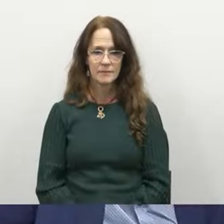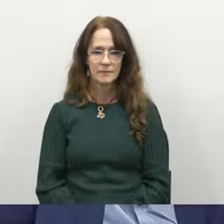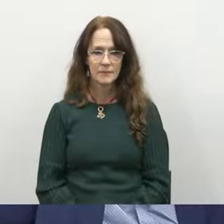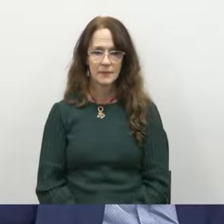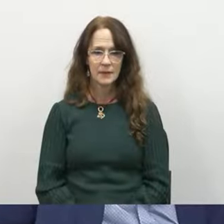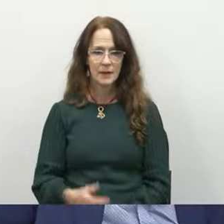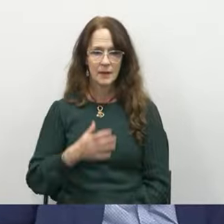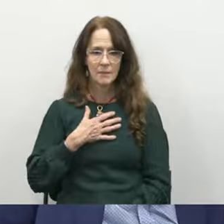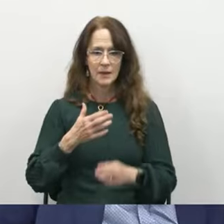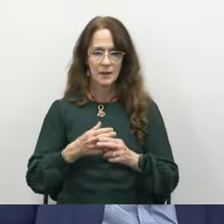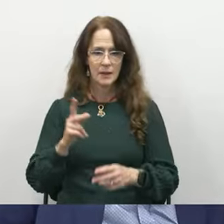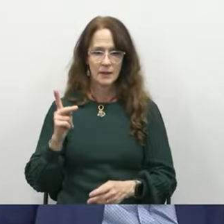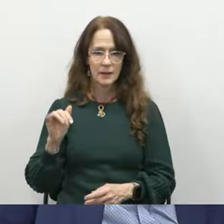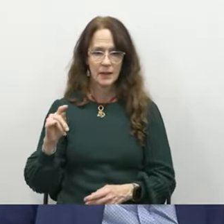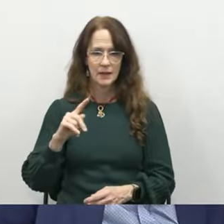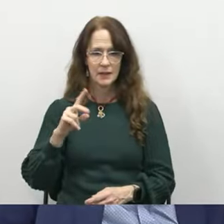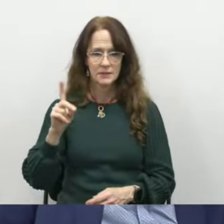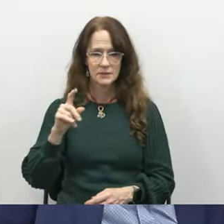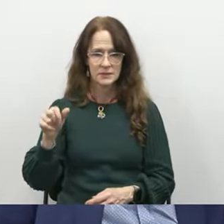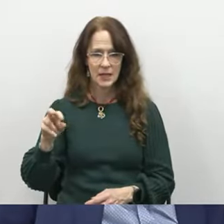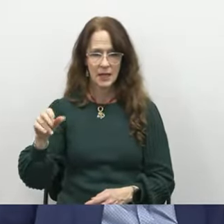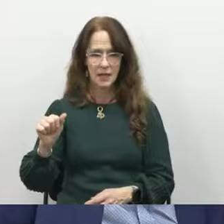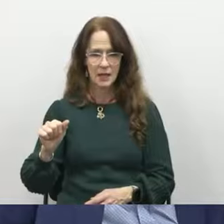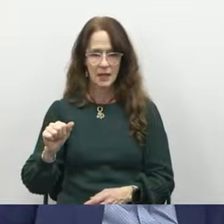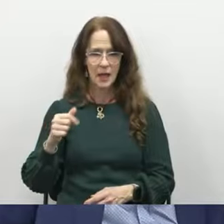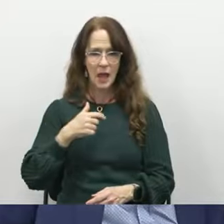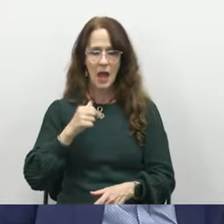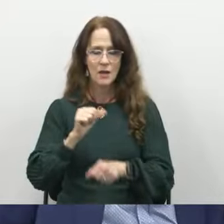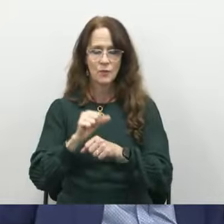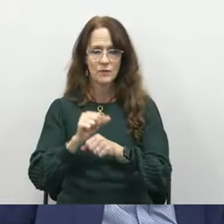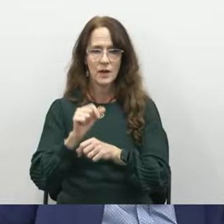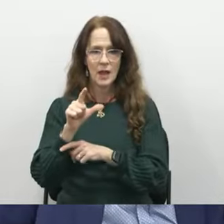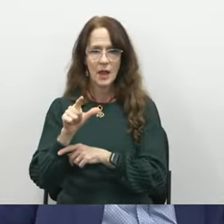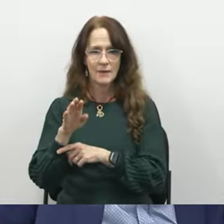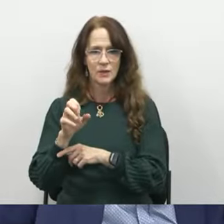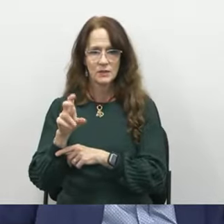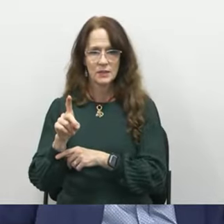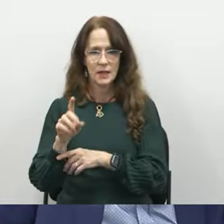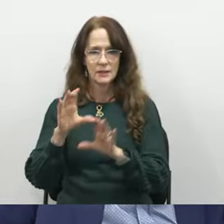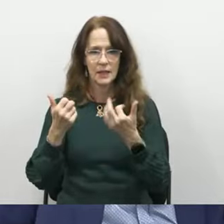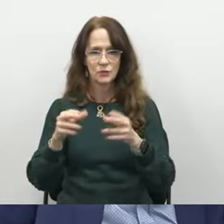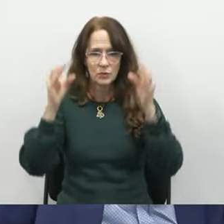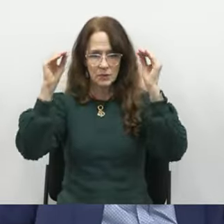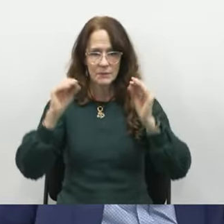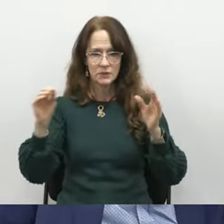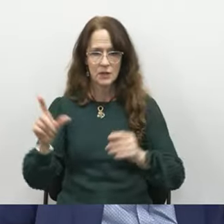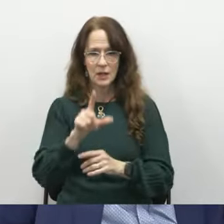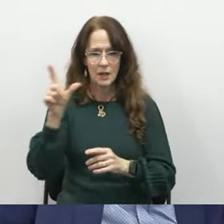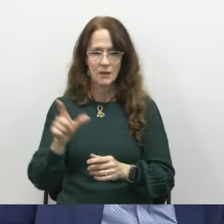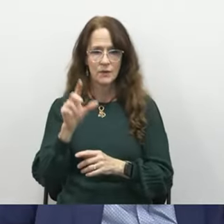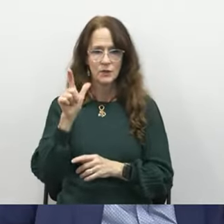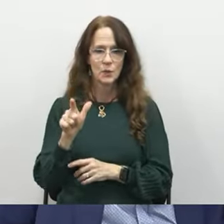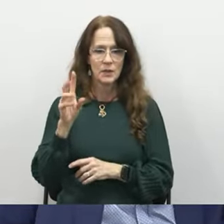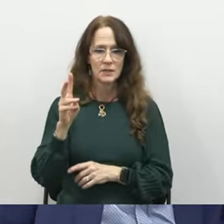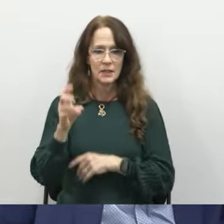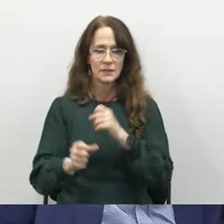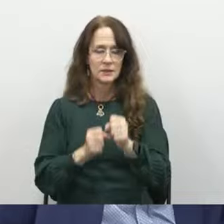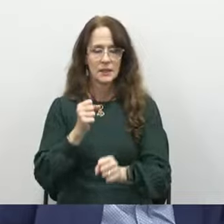My name is Kat Tisea, and I've served Long Beach Unified as a classroom teacher and teacher librarian for 26